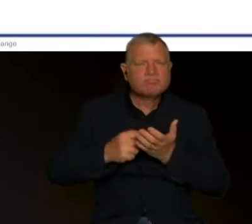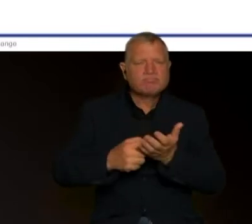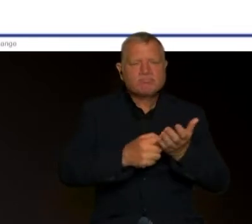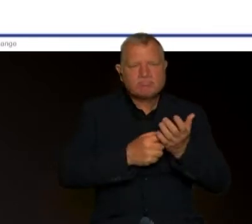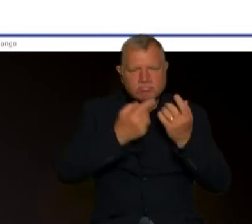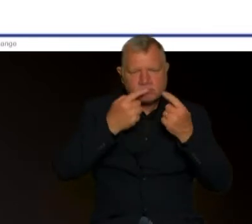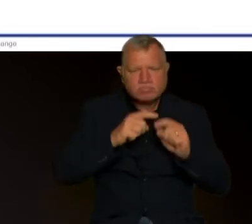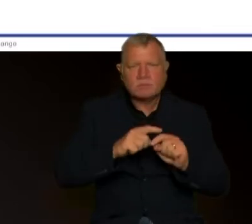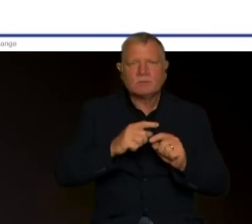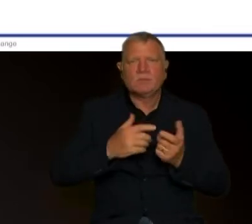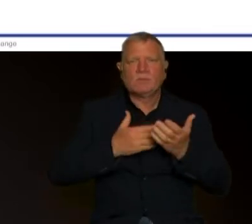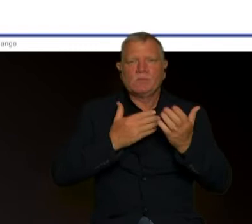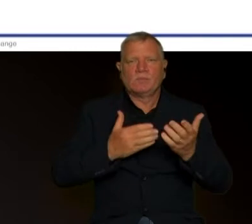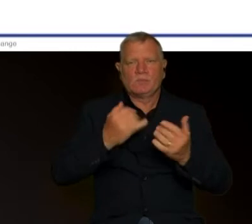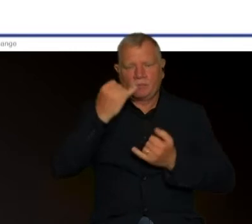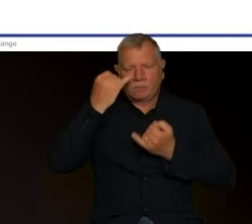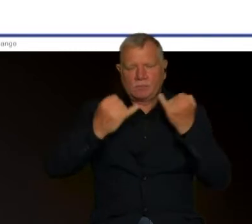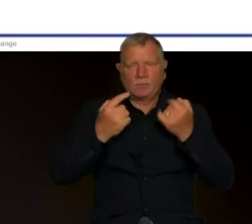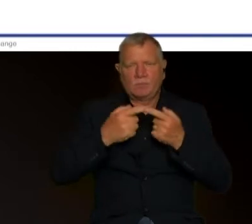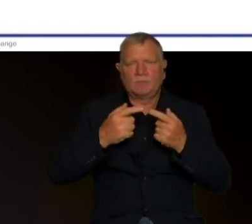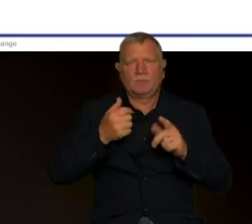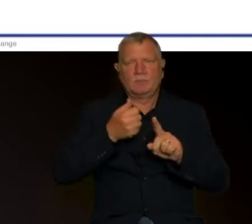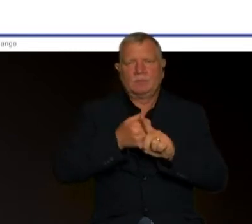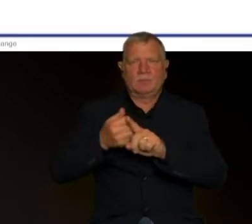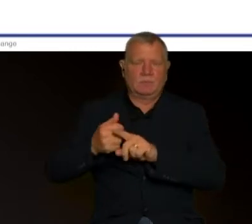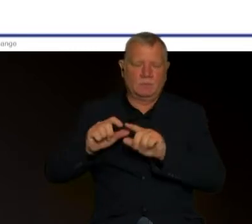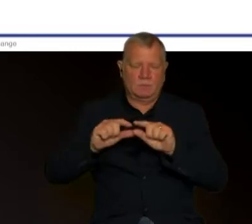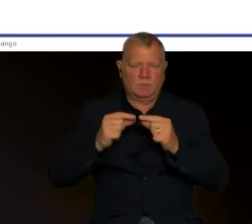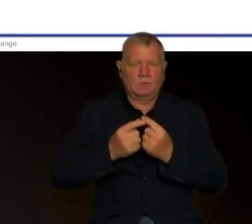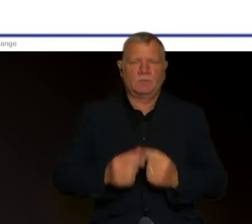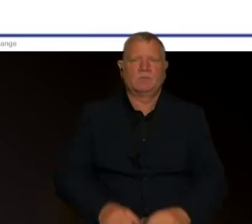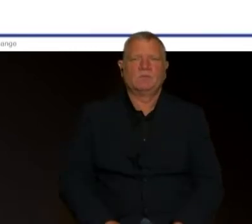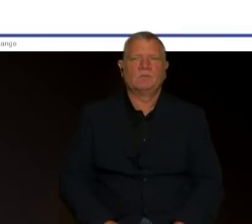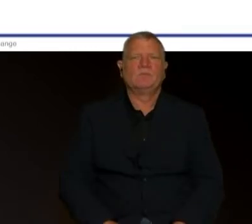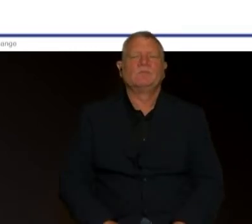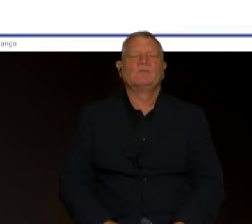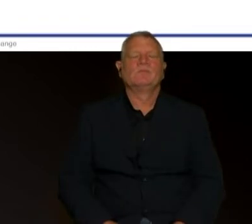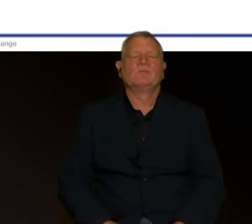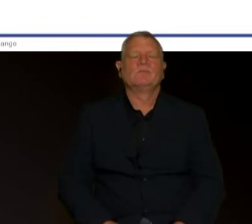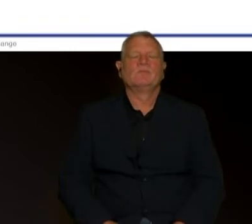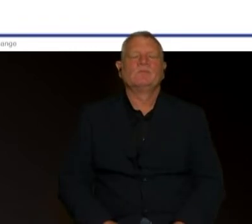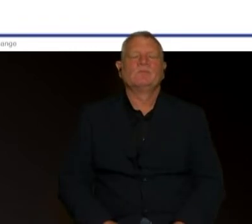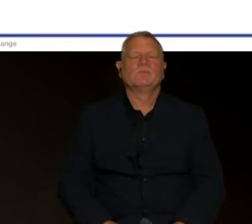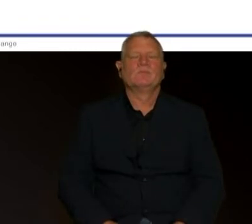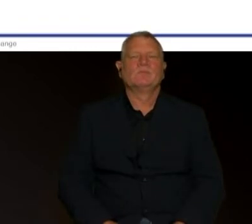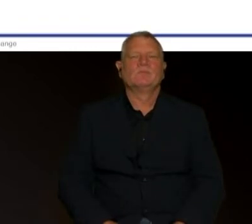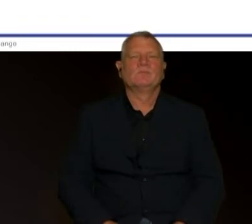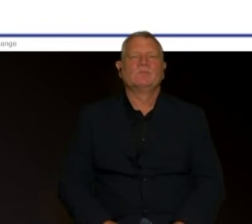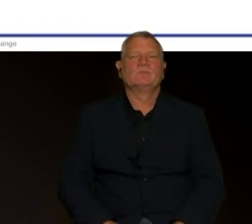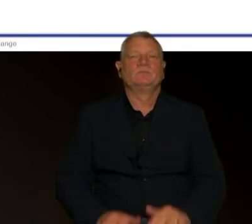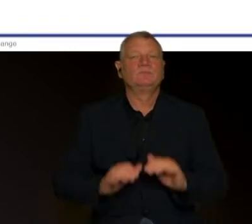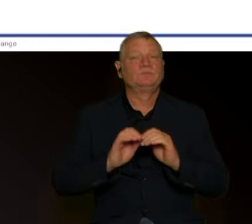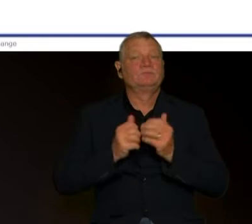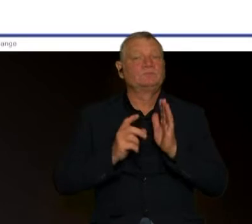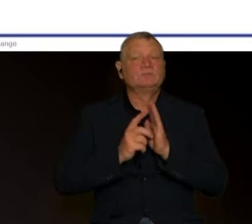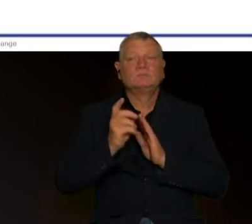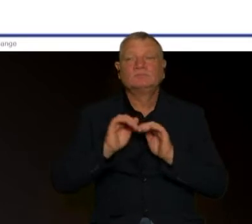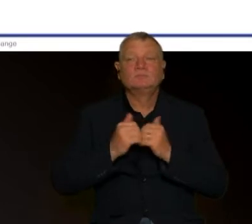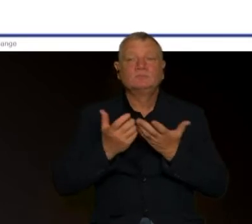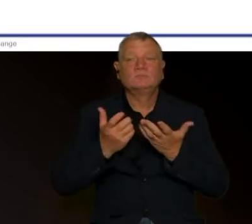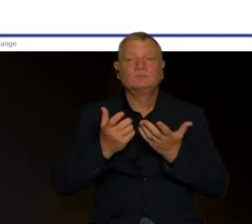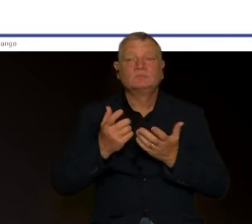things we've done have come from their suggestions and ideas from the executive team. How do